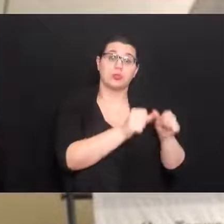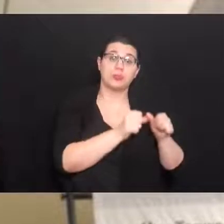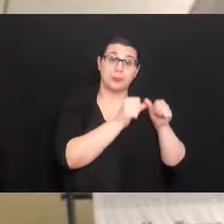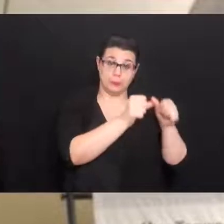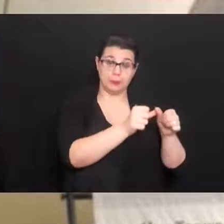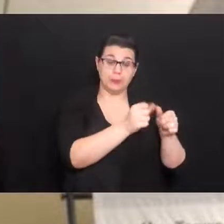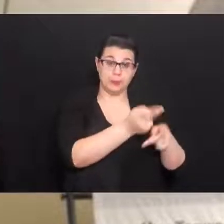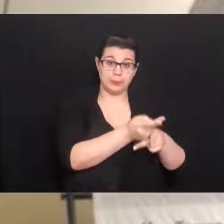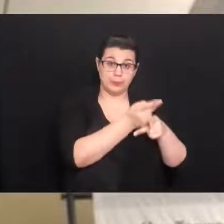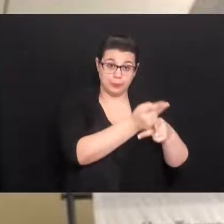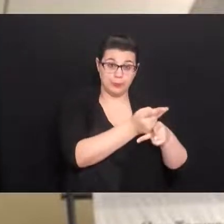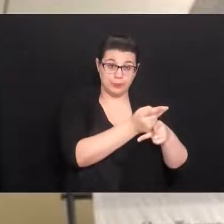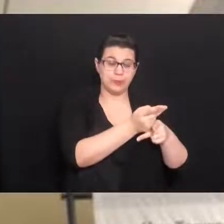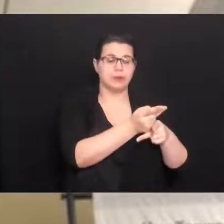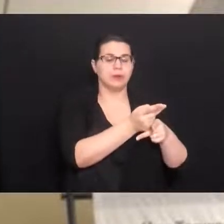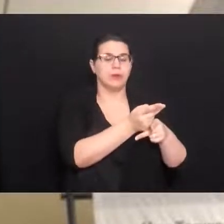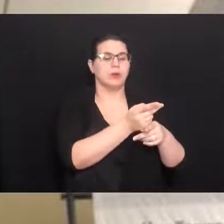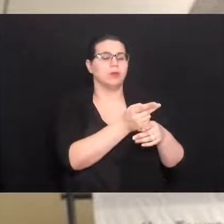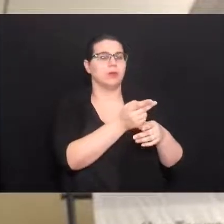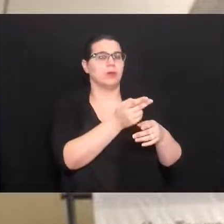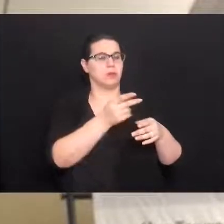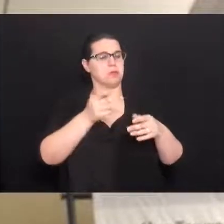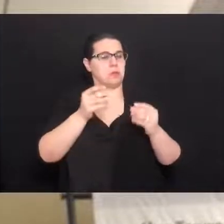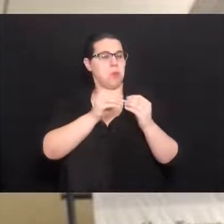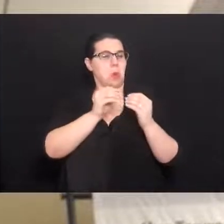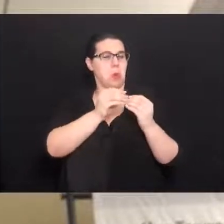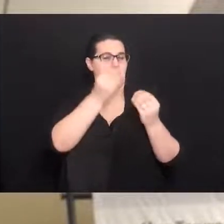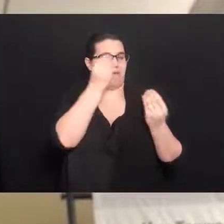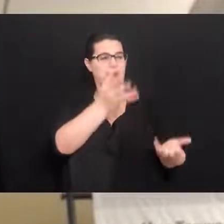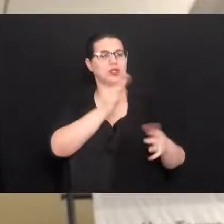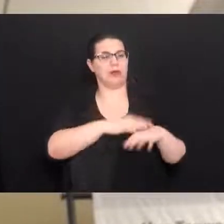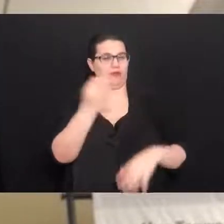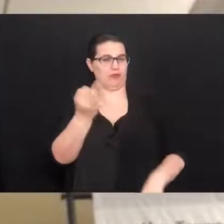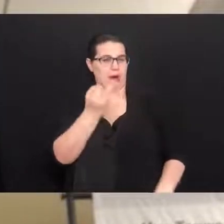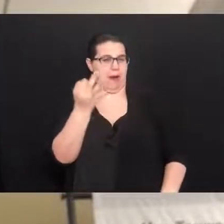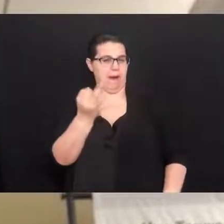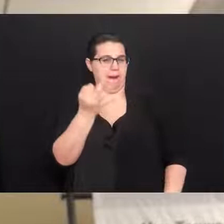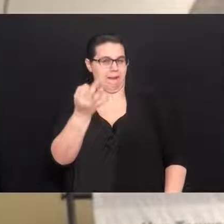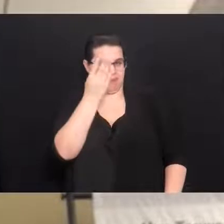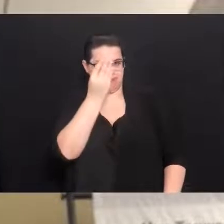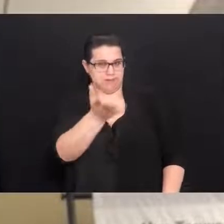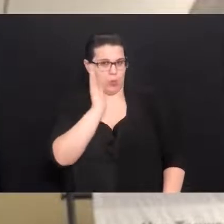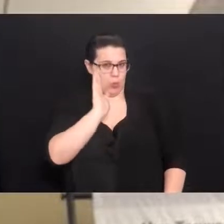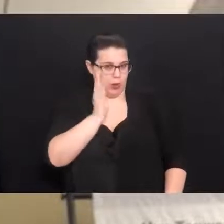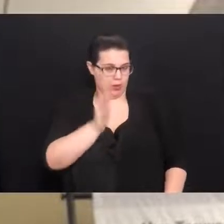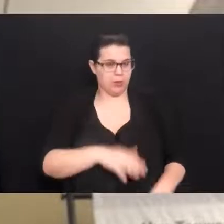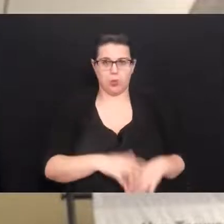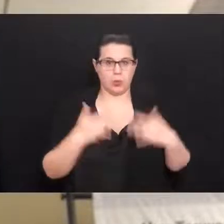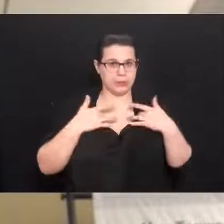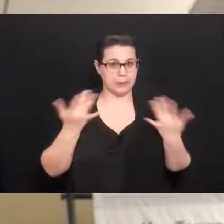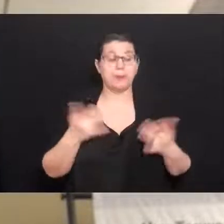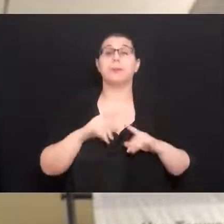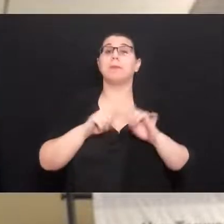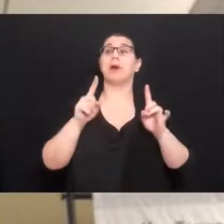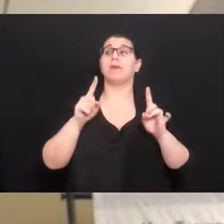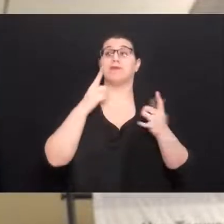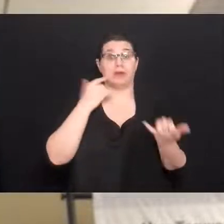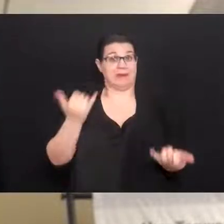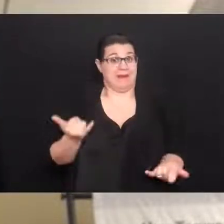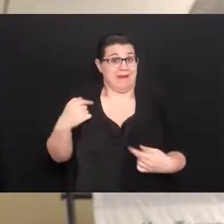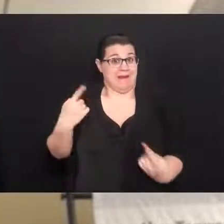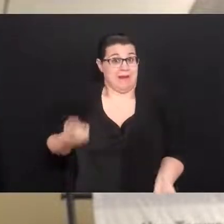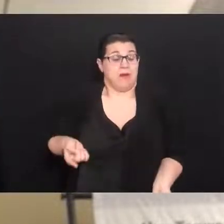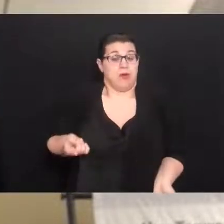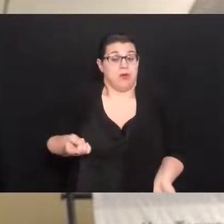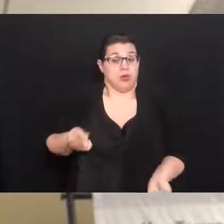you a more detailed update on this Friday's press brief as to the status, but all indications from